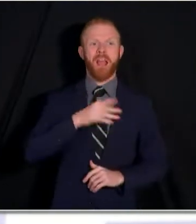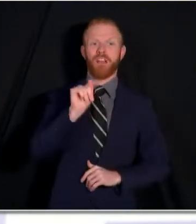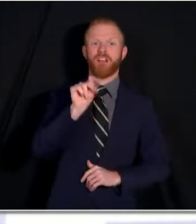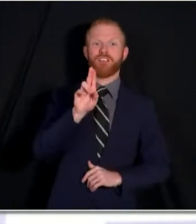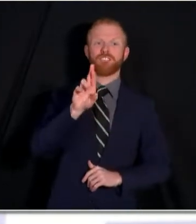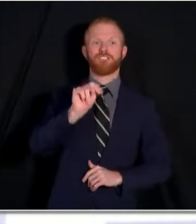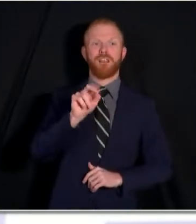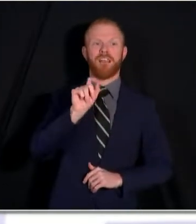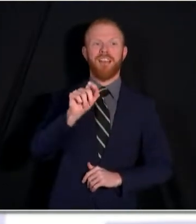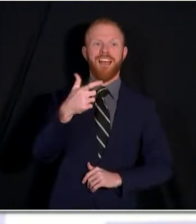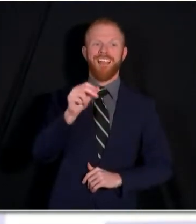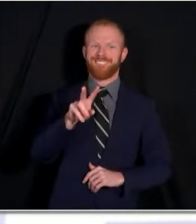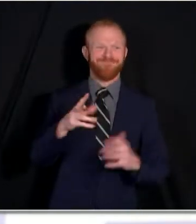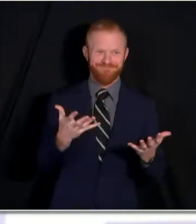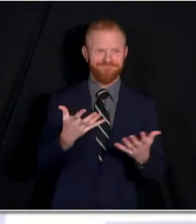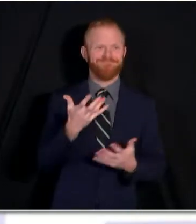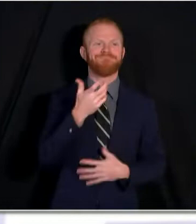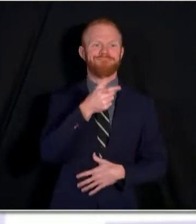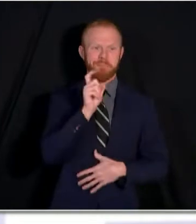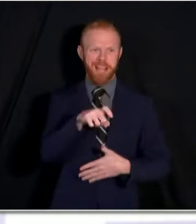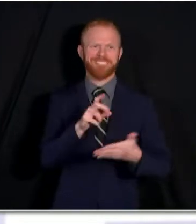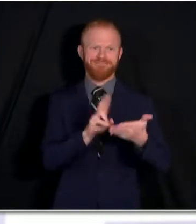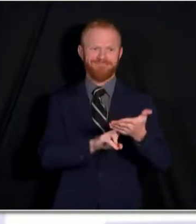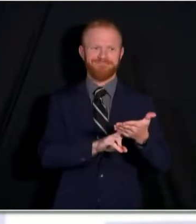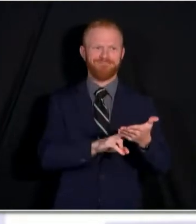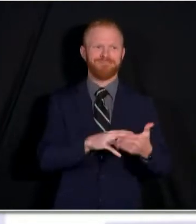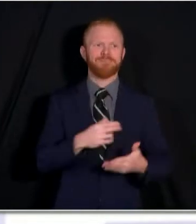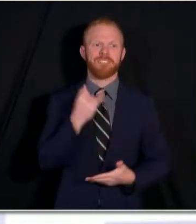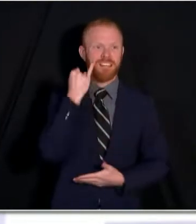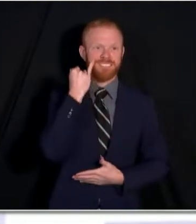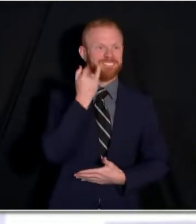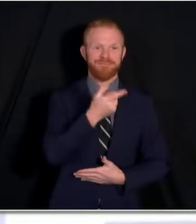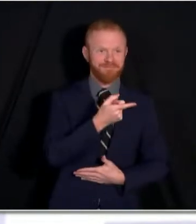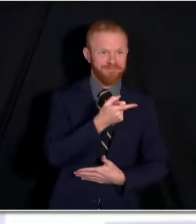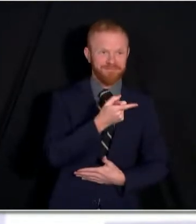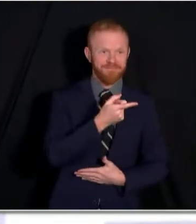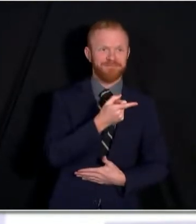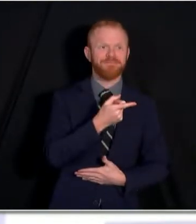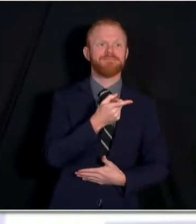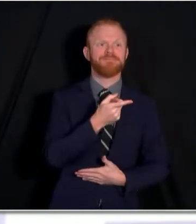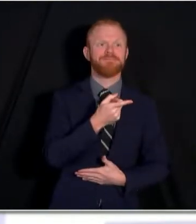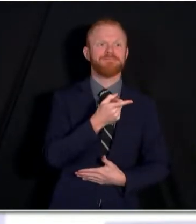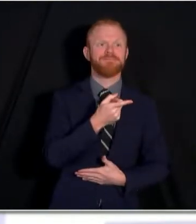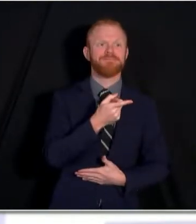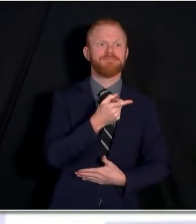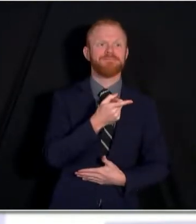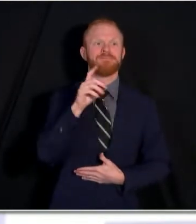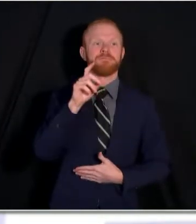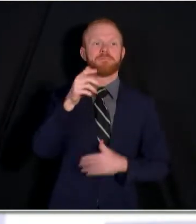to My Turn, fill out the application, get notified, and get a date and time